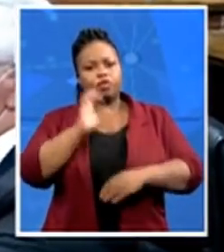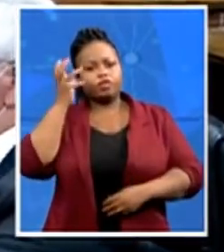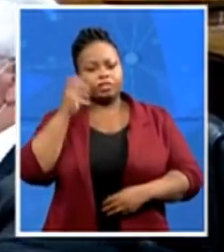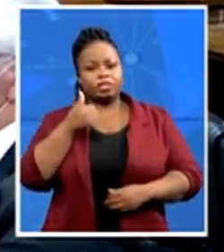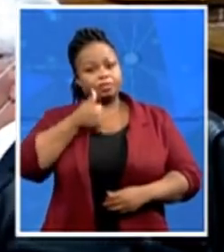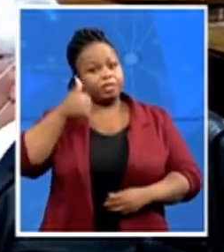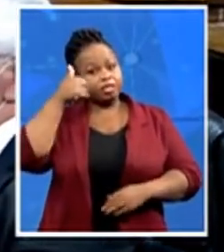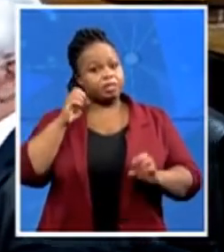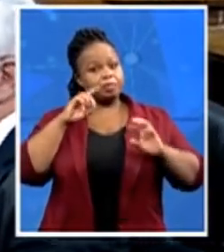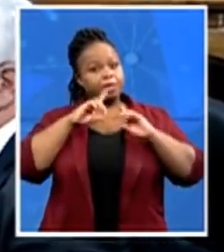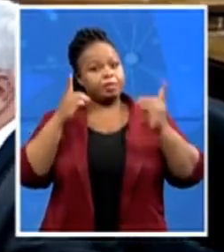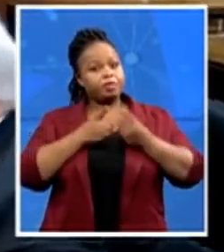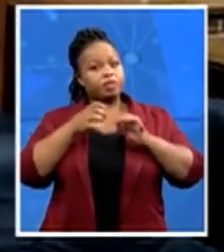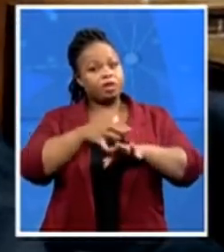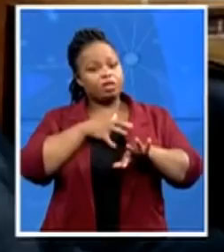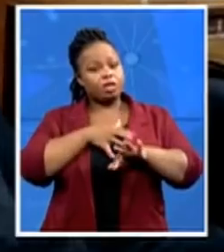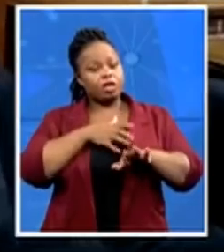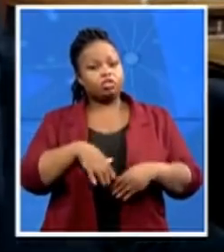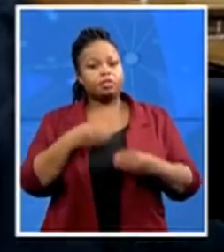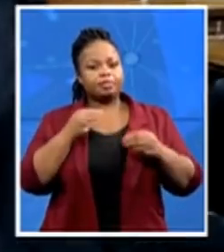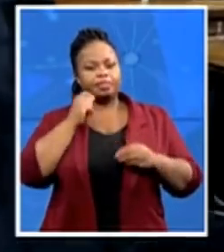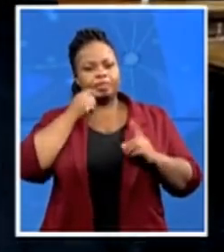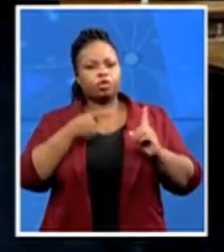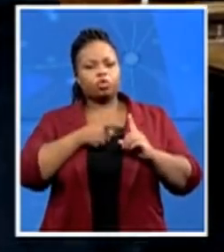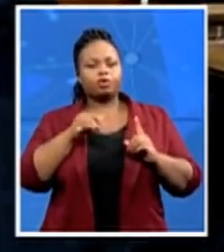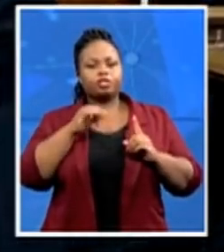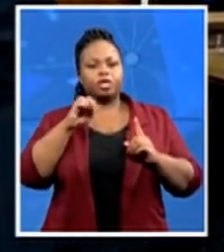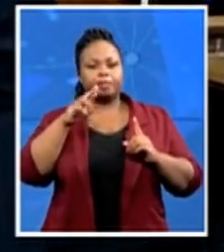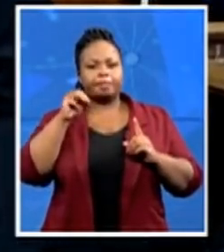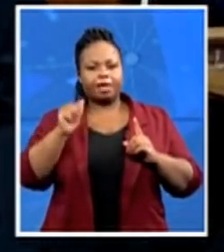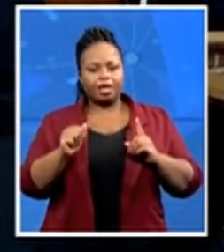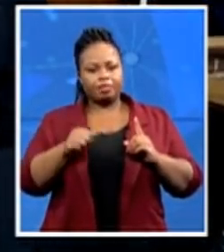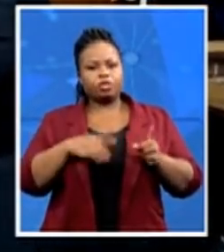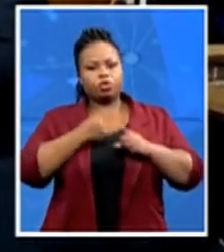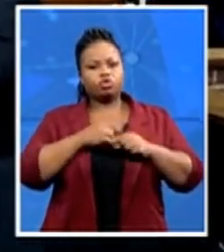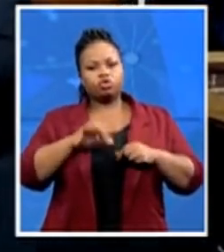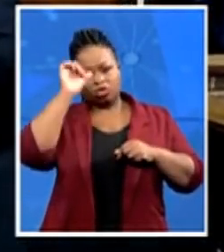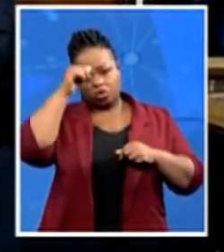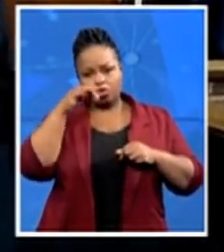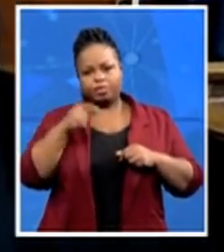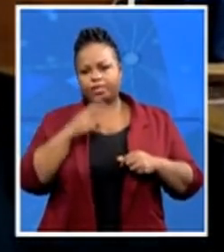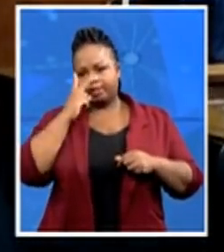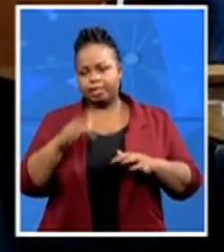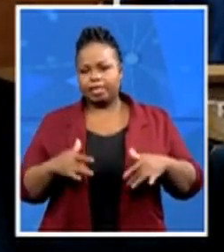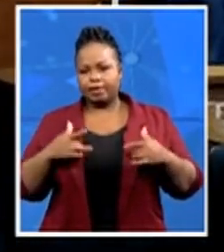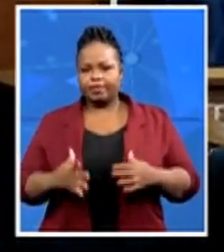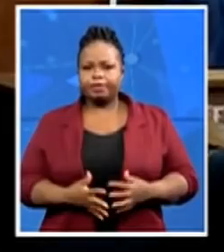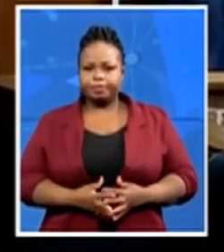and businessman Iqbal Sharma, an alleged Gupta associate. Let's take you there live. Thank you, Worship.